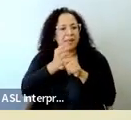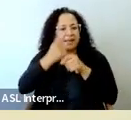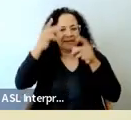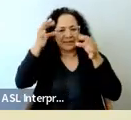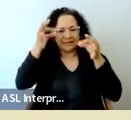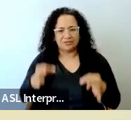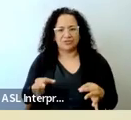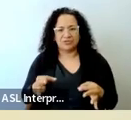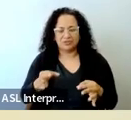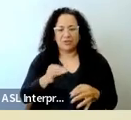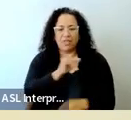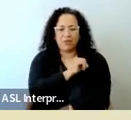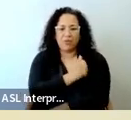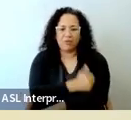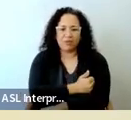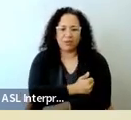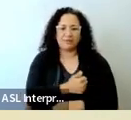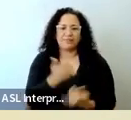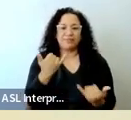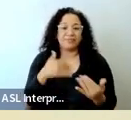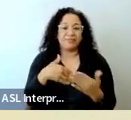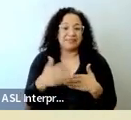authority. We can go to the next slide.